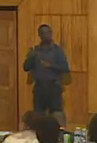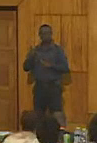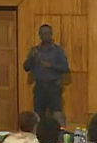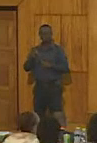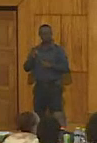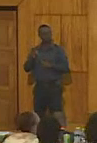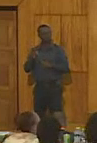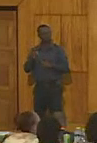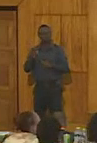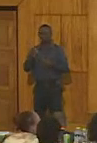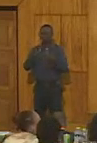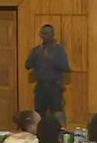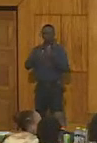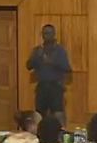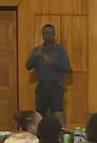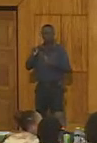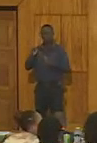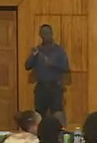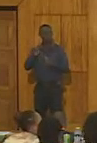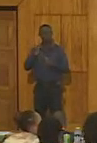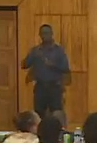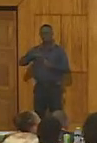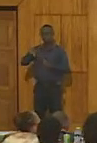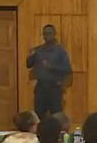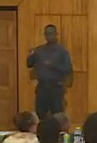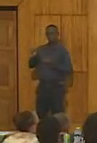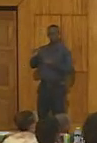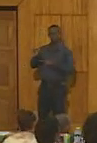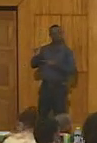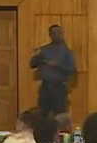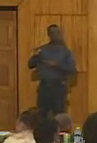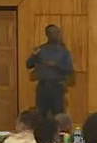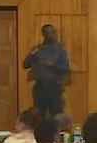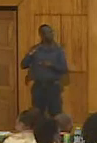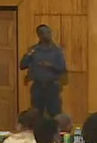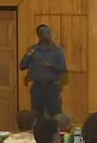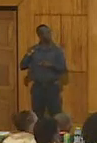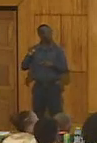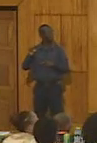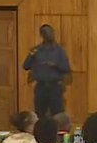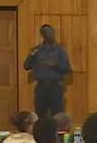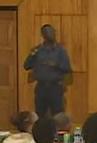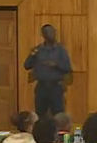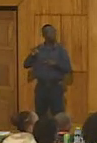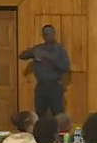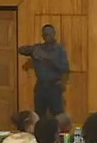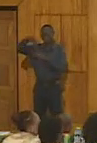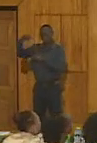Zimbabwe, no. South Africa, no. Okay, it's outside